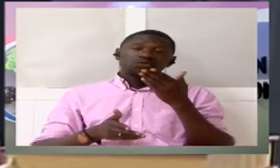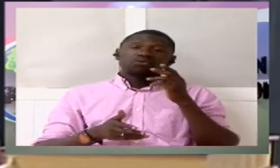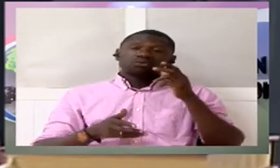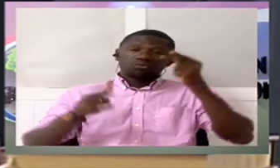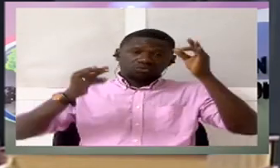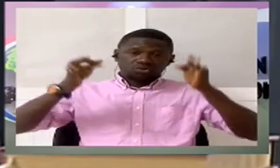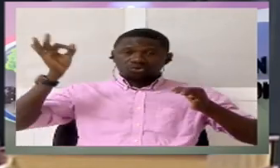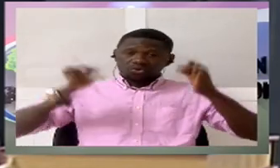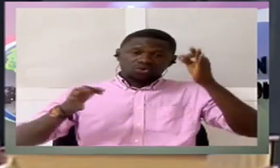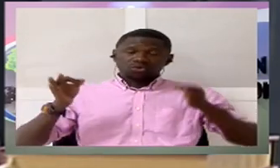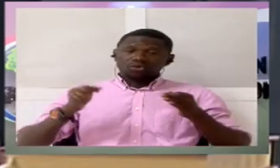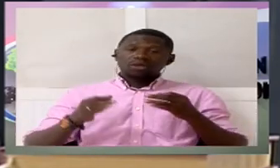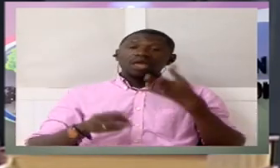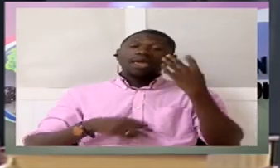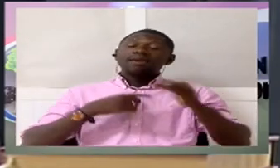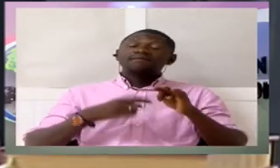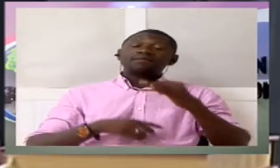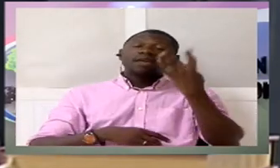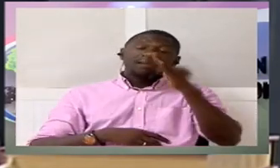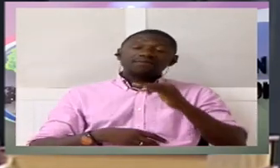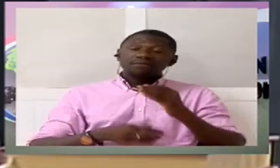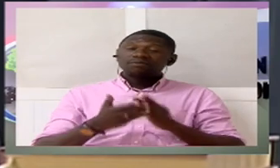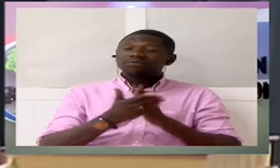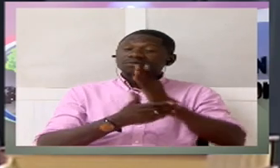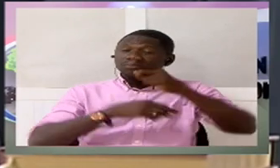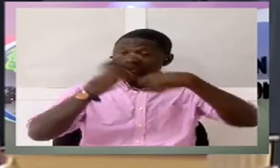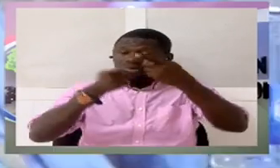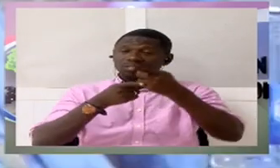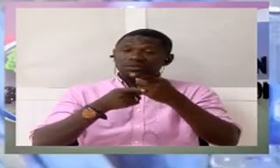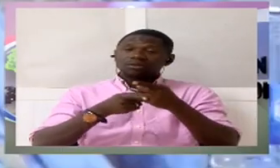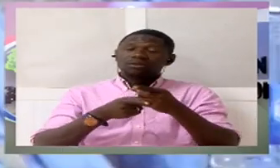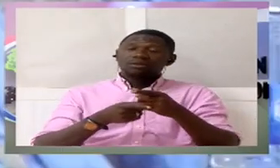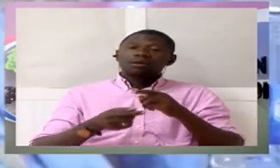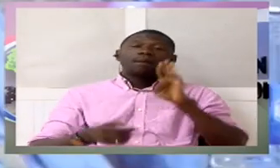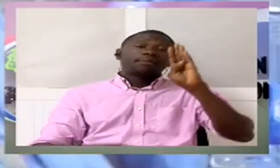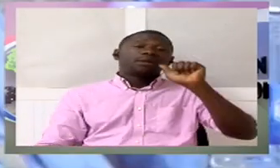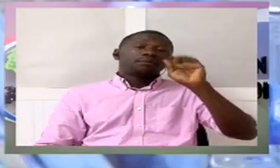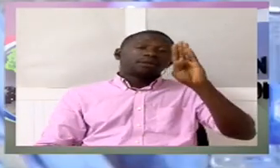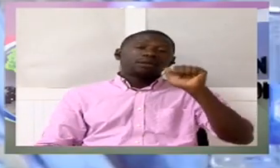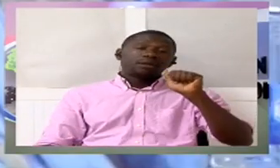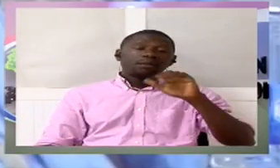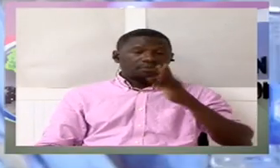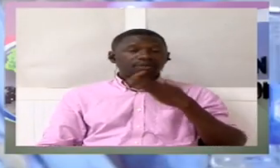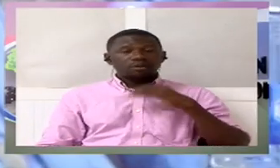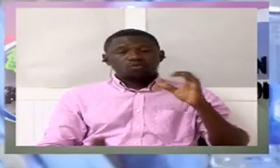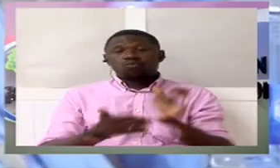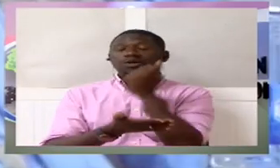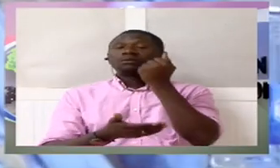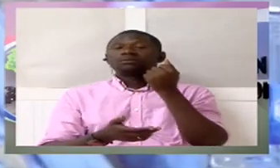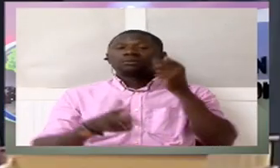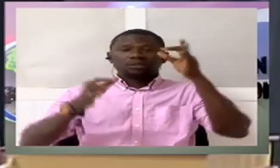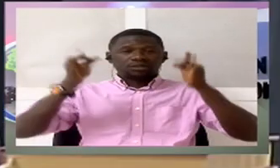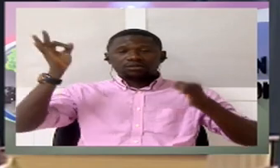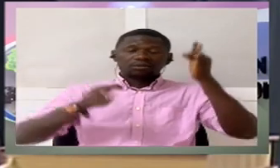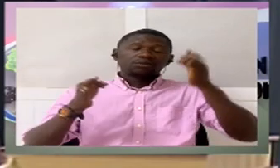court. Na continuator. If he had continued, Baba be case winner. Baba would have won the case. Because he ulia